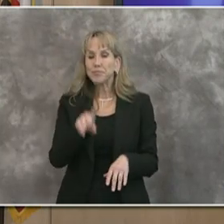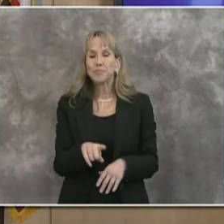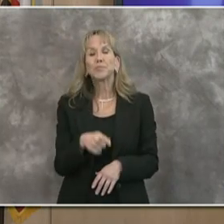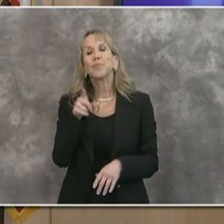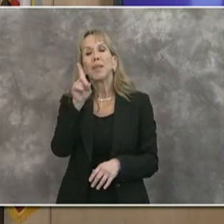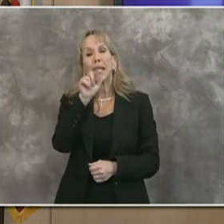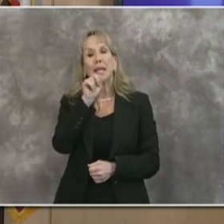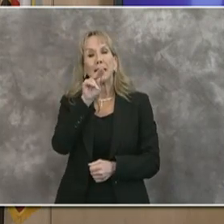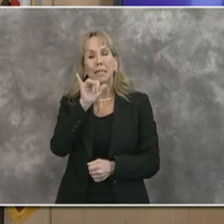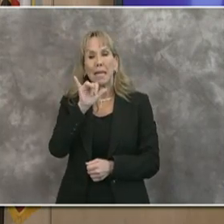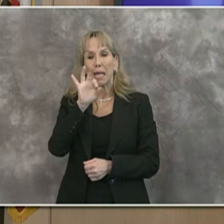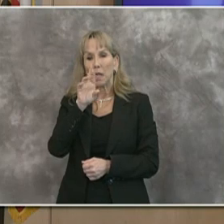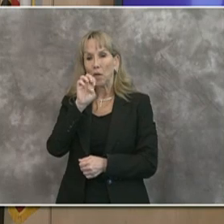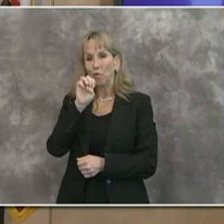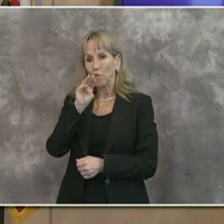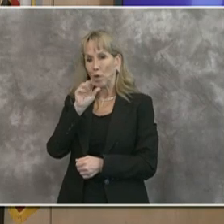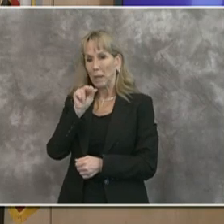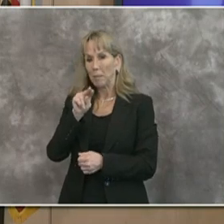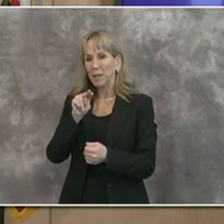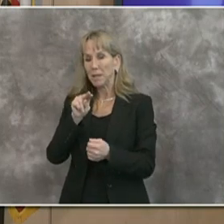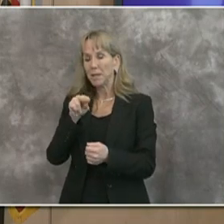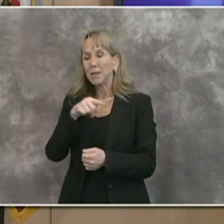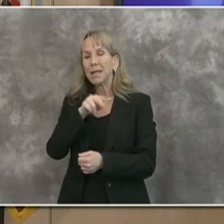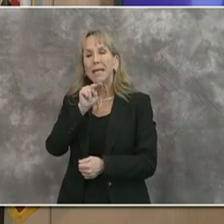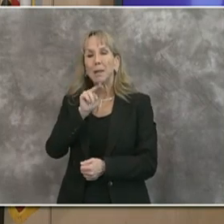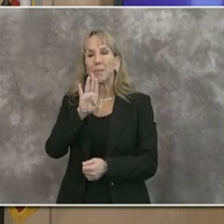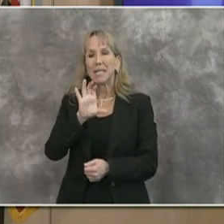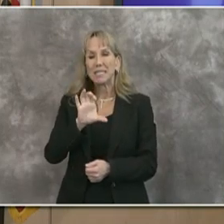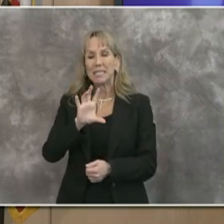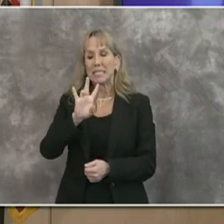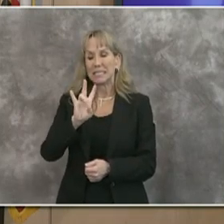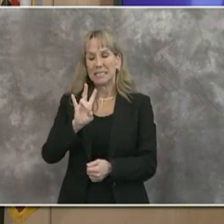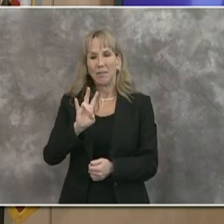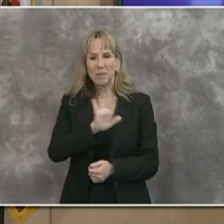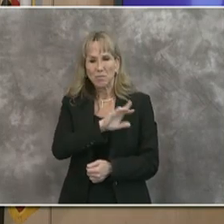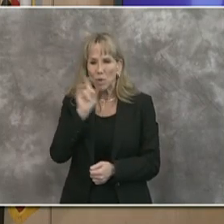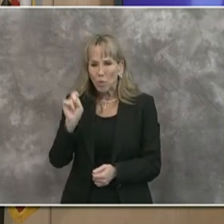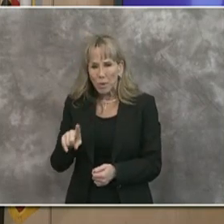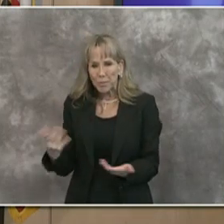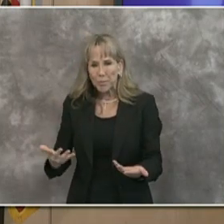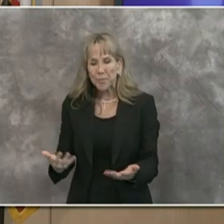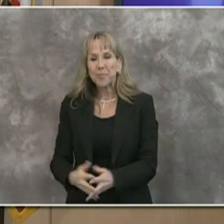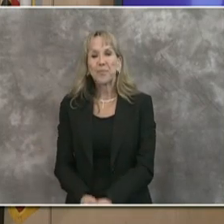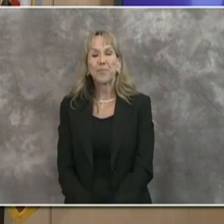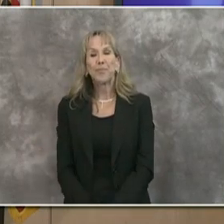Danny Freeman with NBC7. Please state your question.